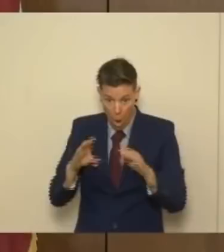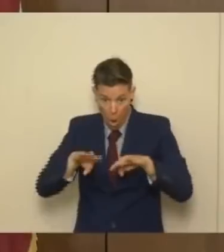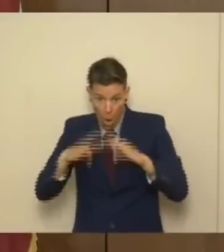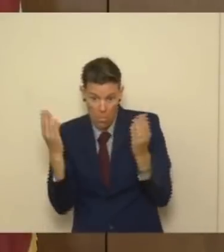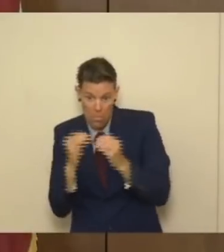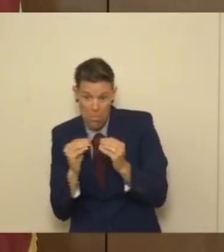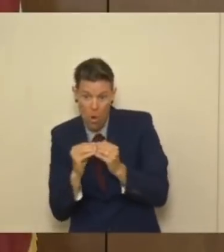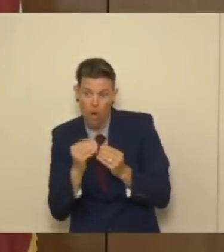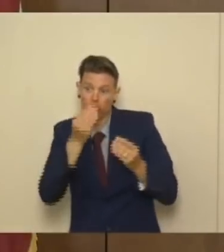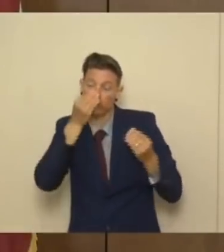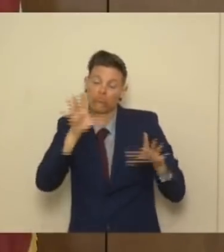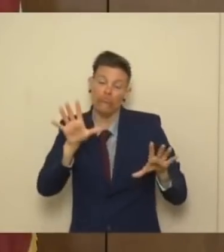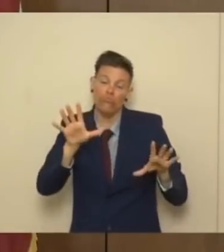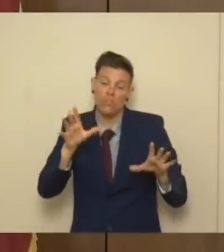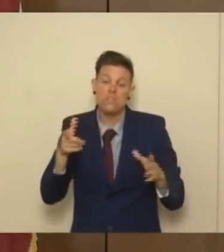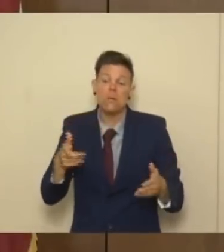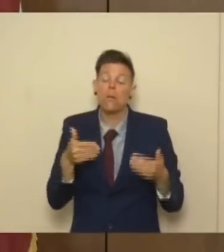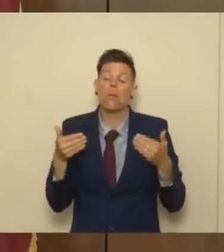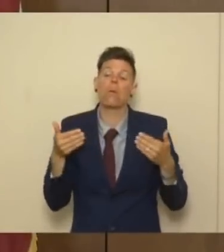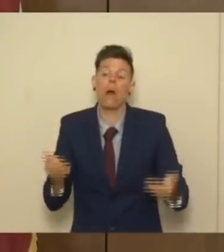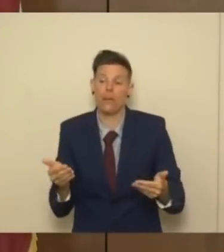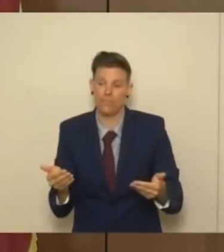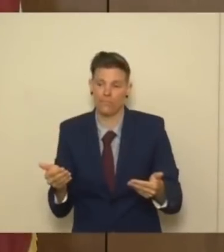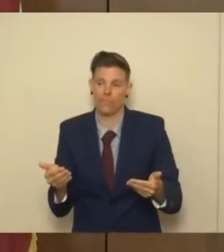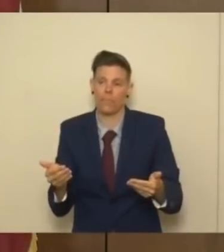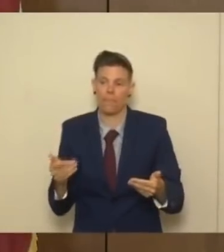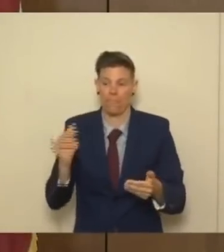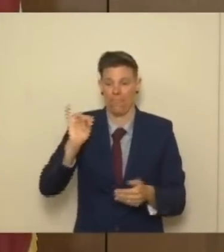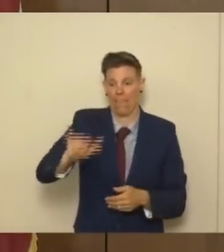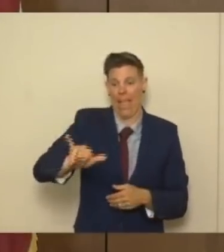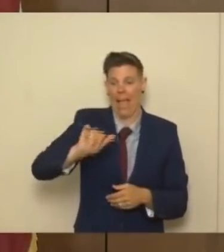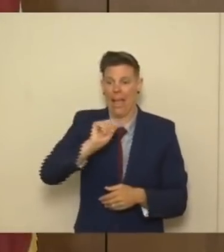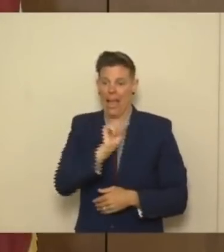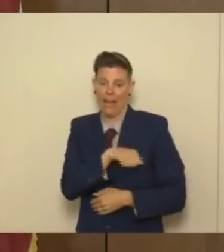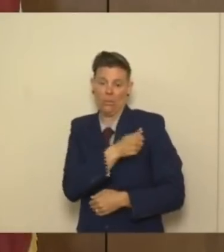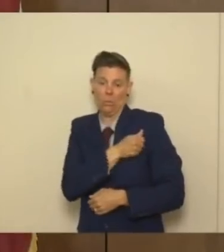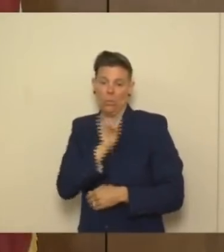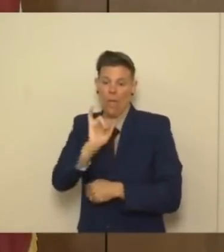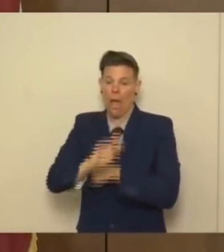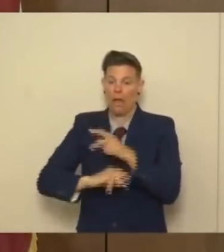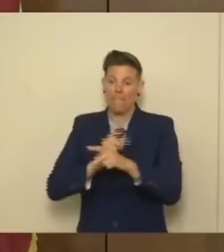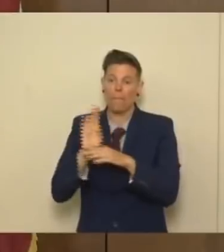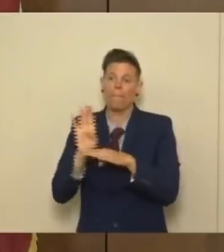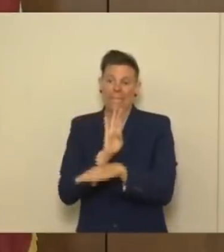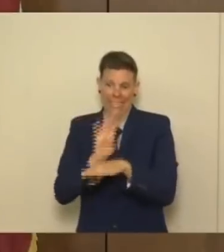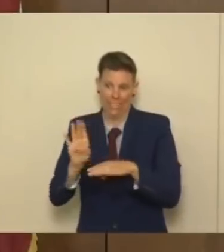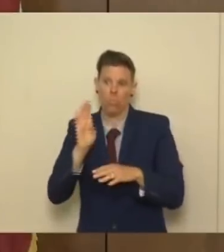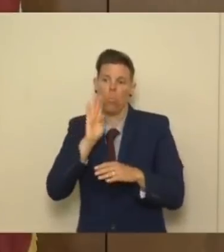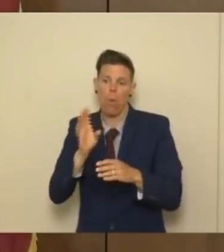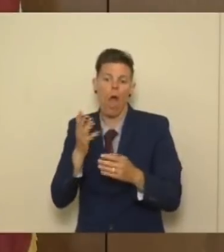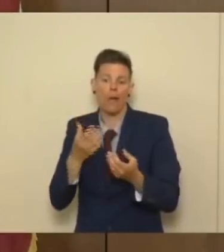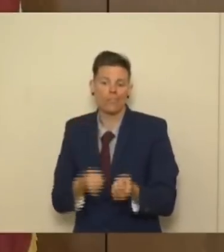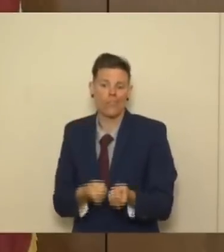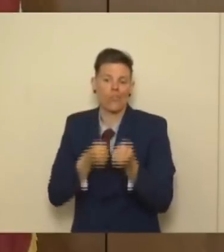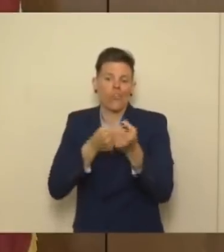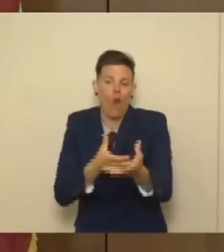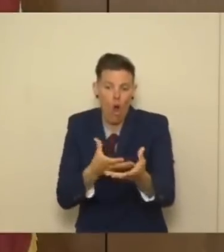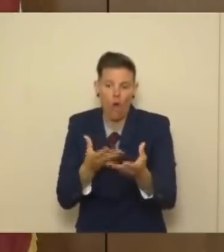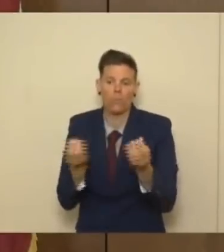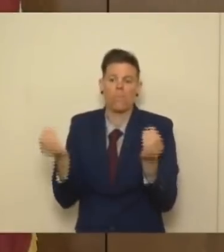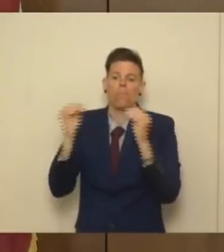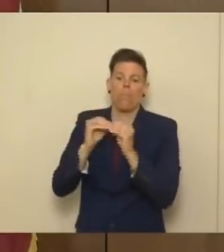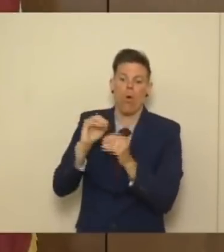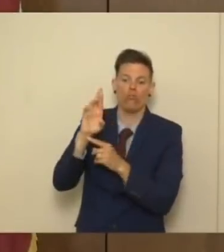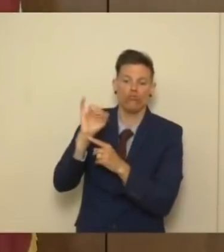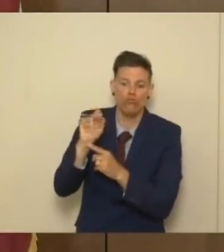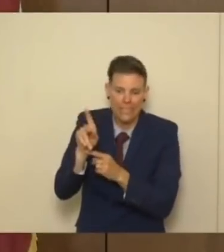those enterprises and businesses that create the risks to New Mexico and prevent us from succeeding at reducing our